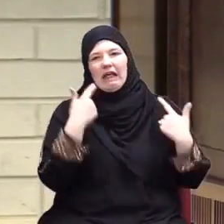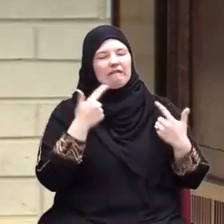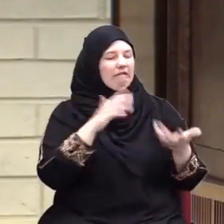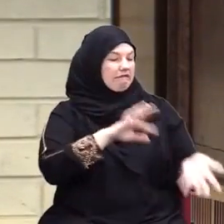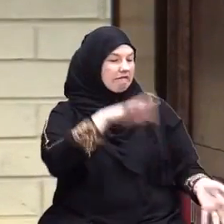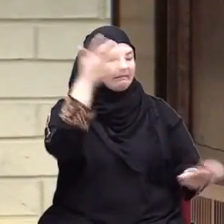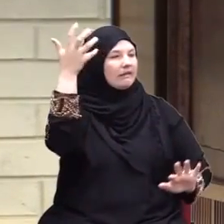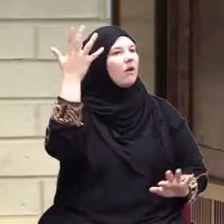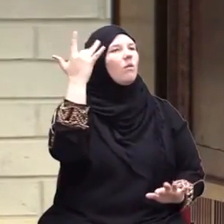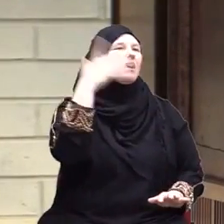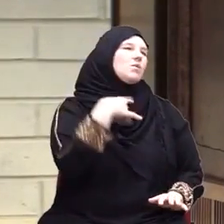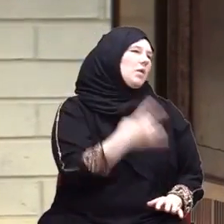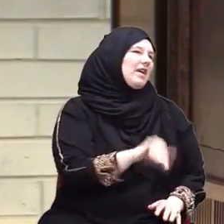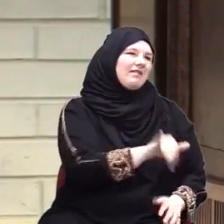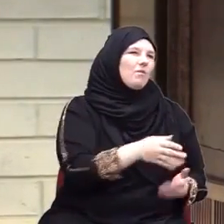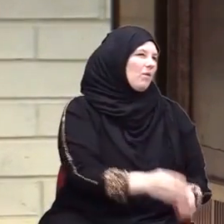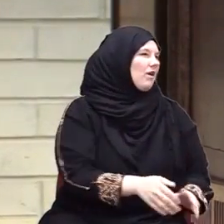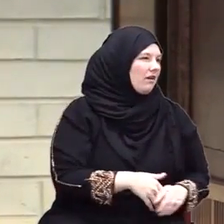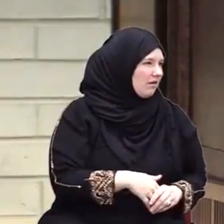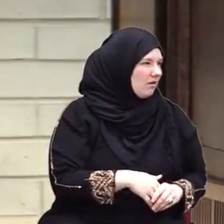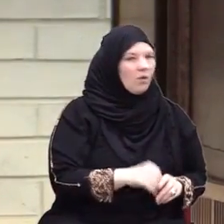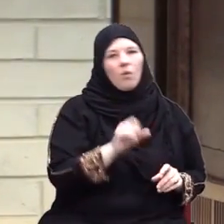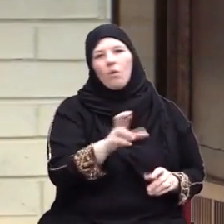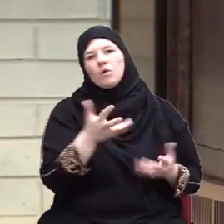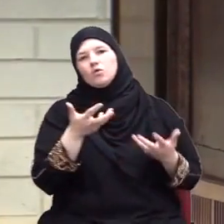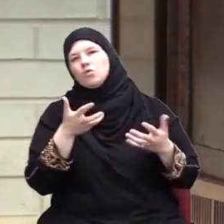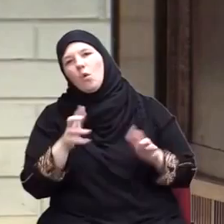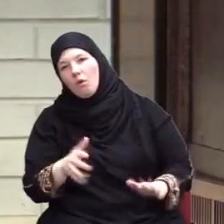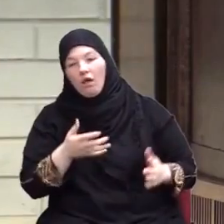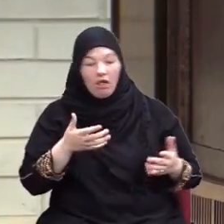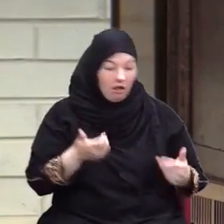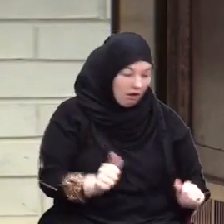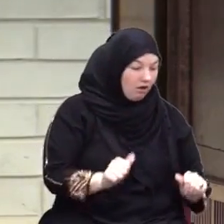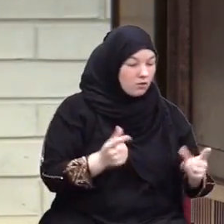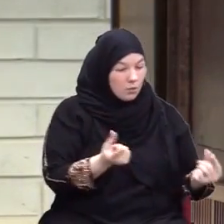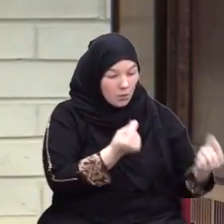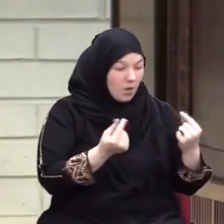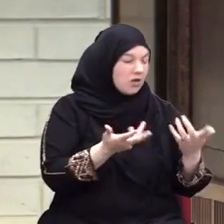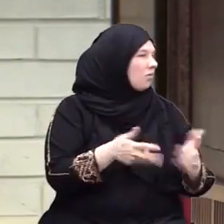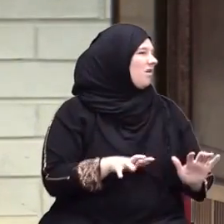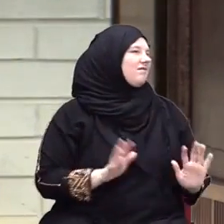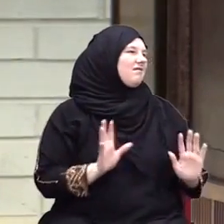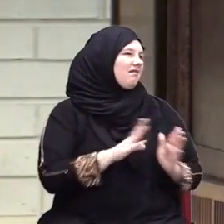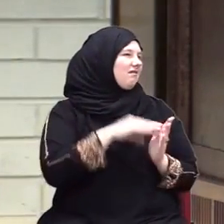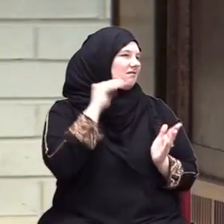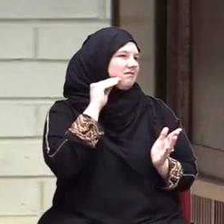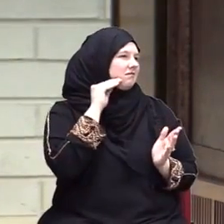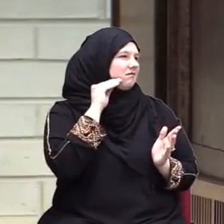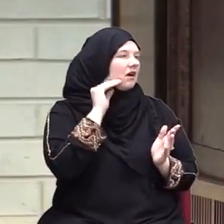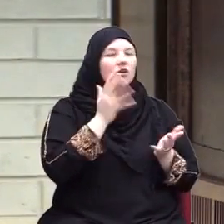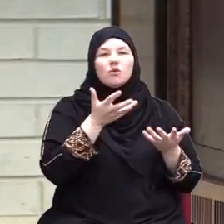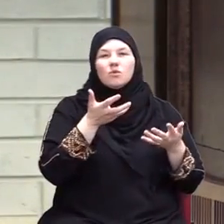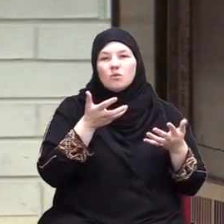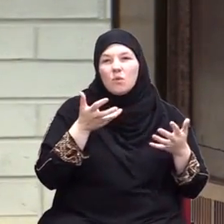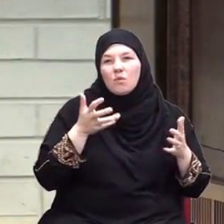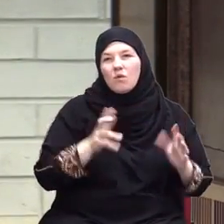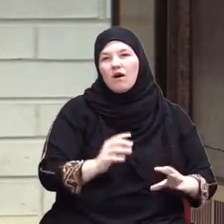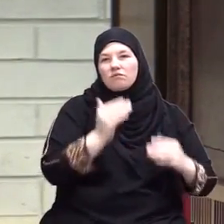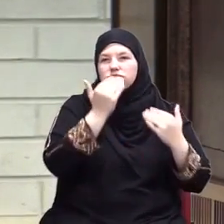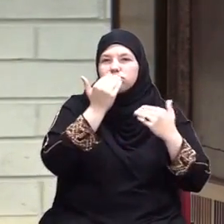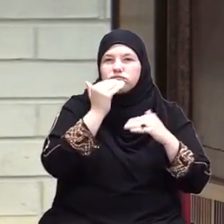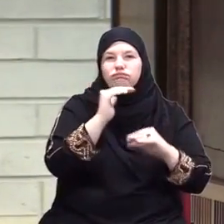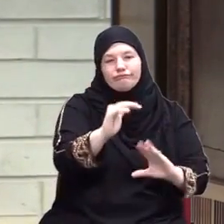Why? Because they don't like it the way it is. Or they don't want to put the effort. They don't want to learn. They don't want to be bound